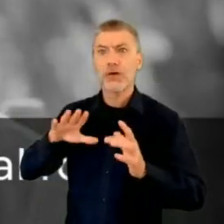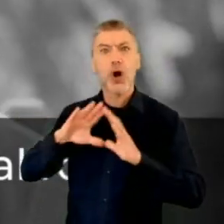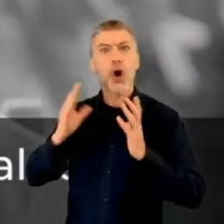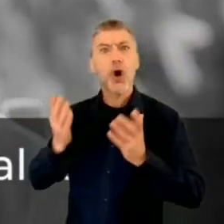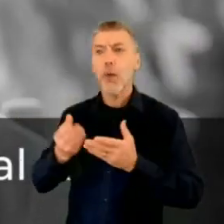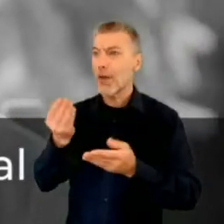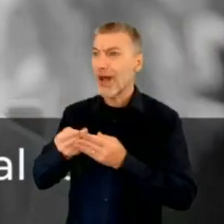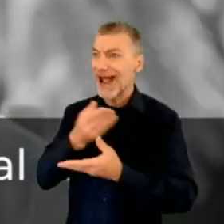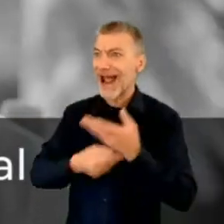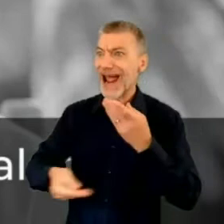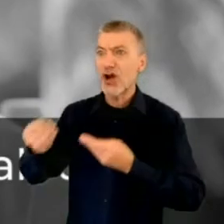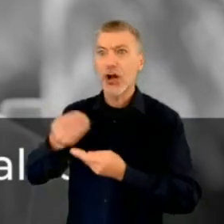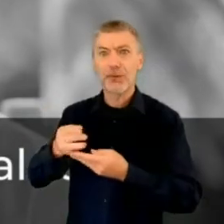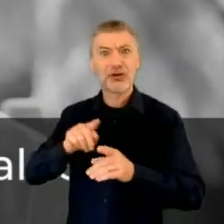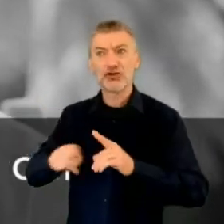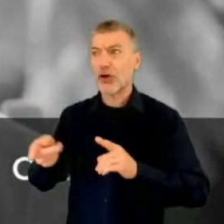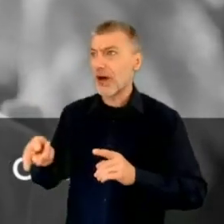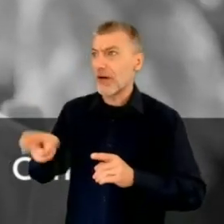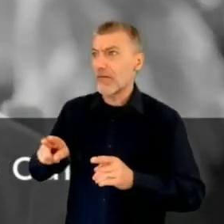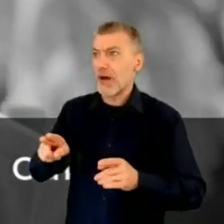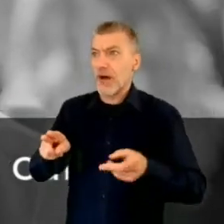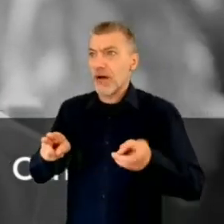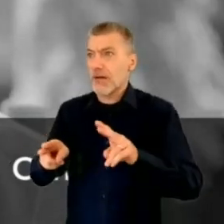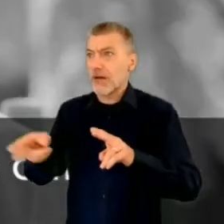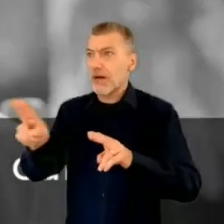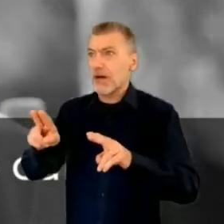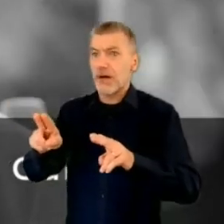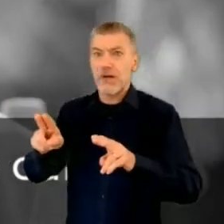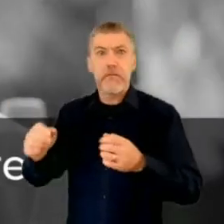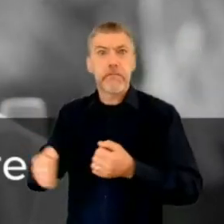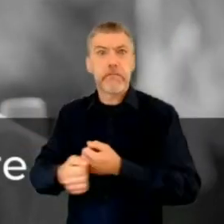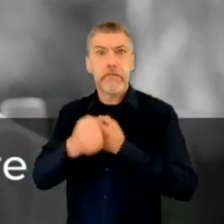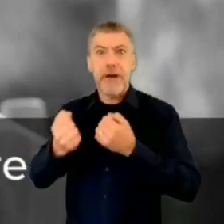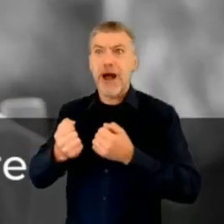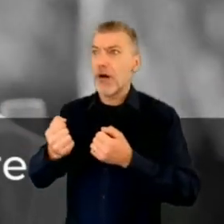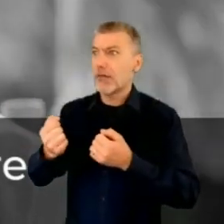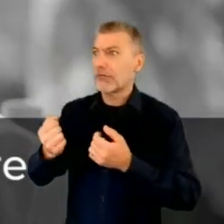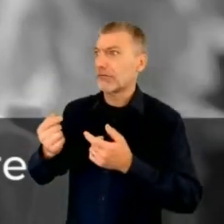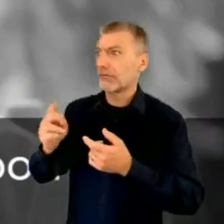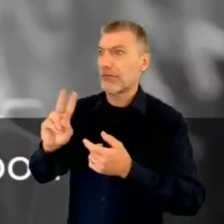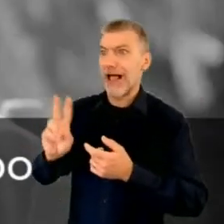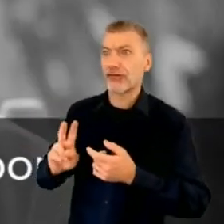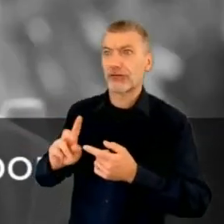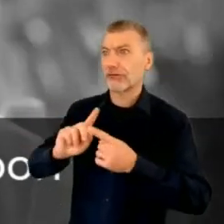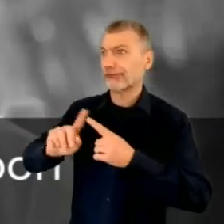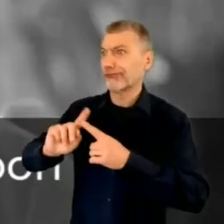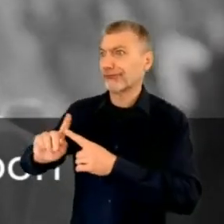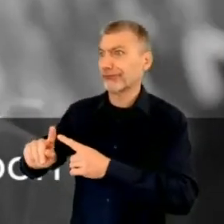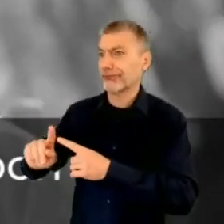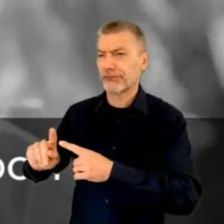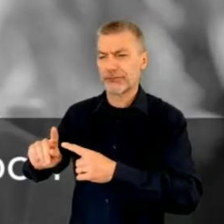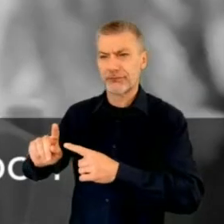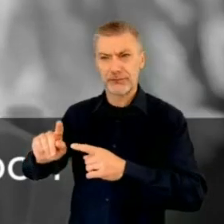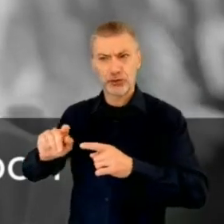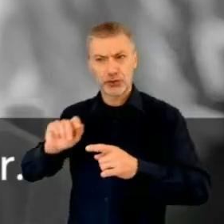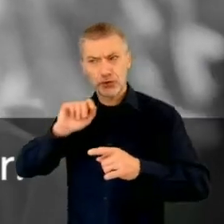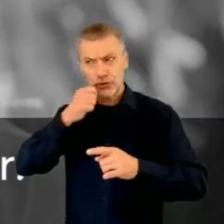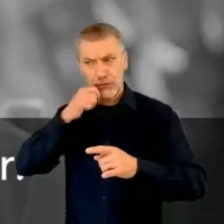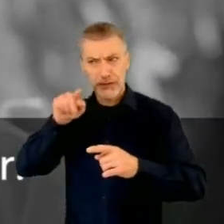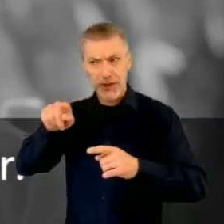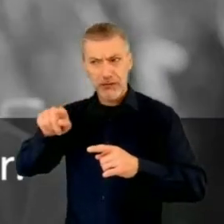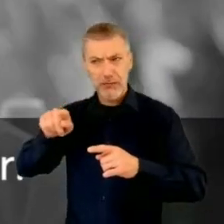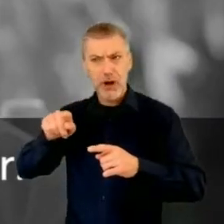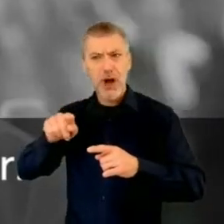to play a pivotal role. I absolutely believe that the call for that power to be more sustainable and lower carbon will